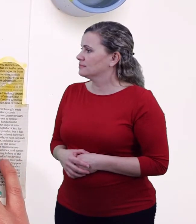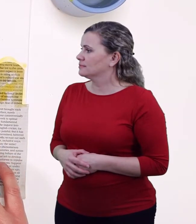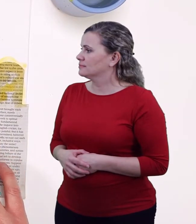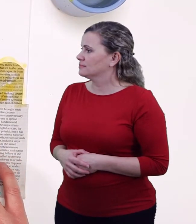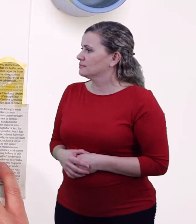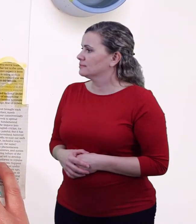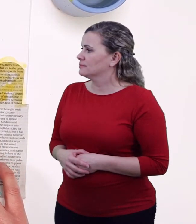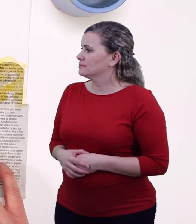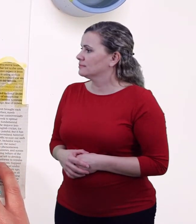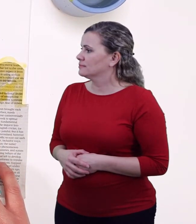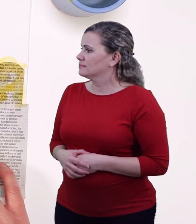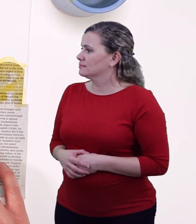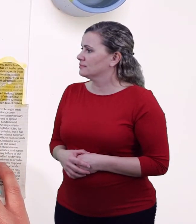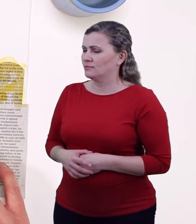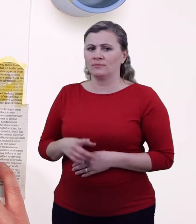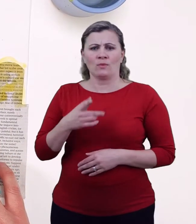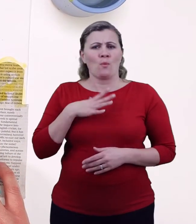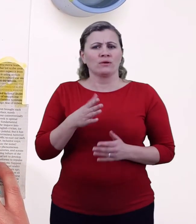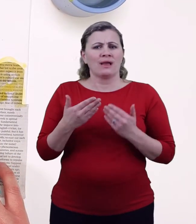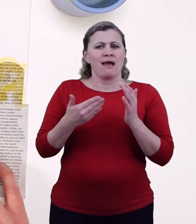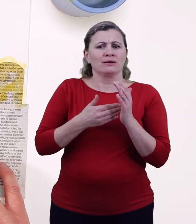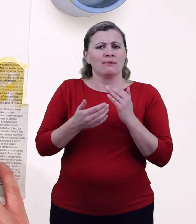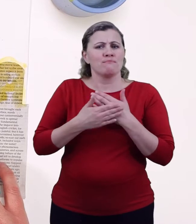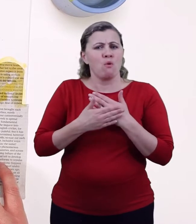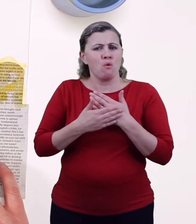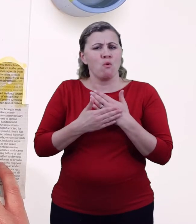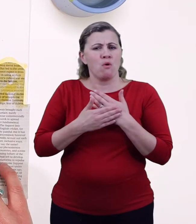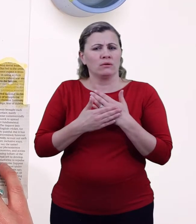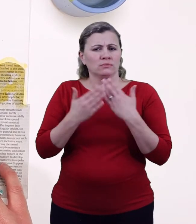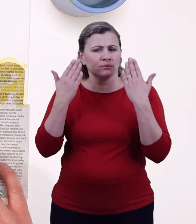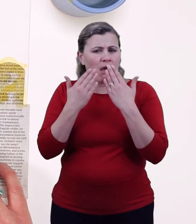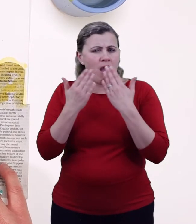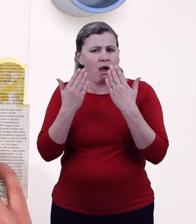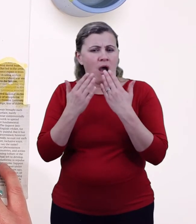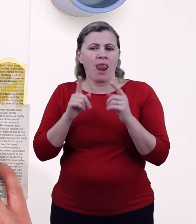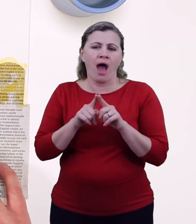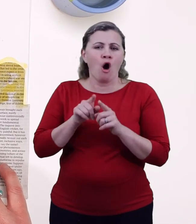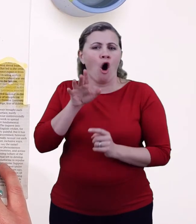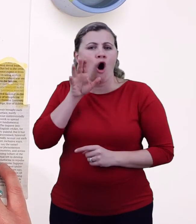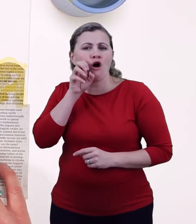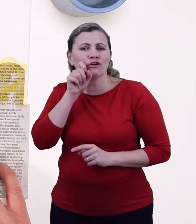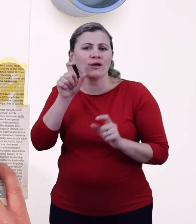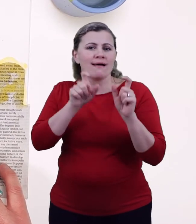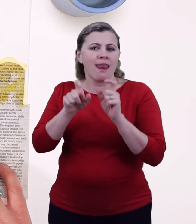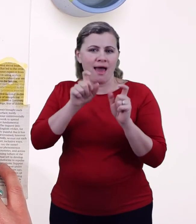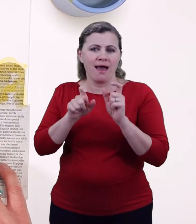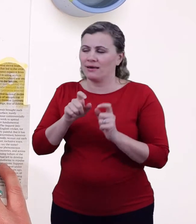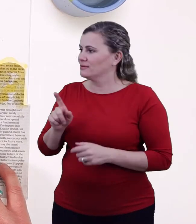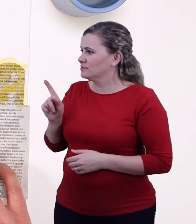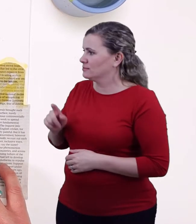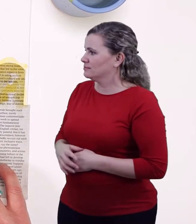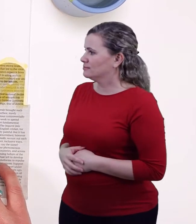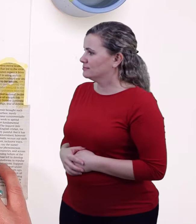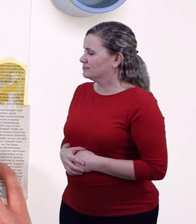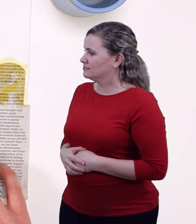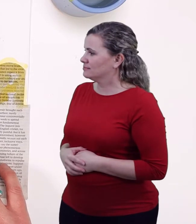paintbrush in your water pot and back into the orange watercolour tone in your palette. Dab this a little higher up on your newspaper roofline